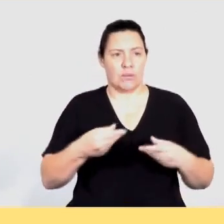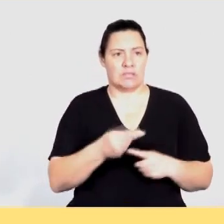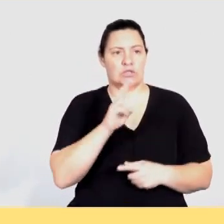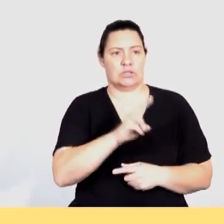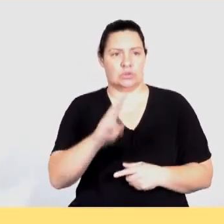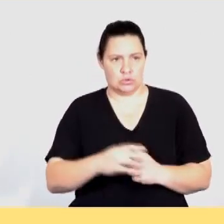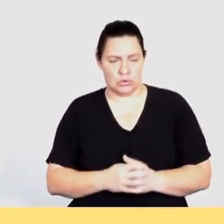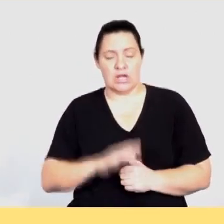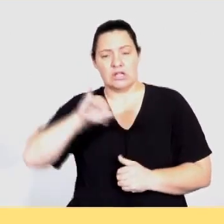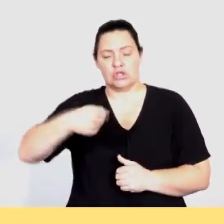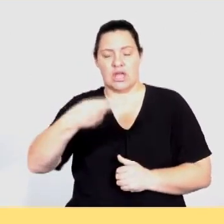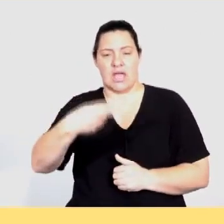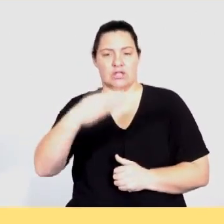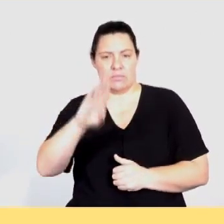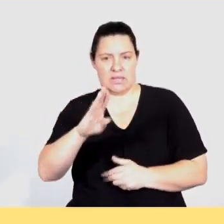from who?